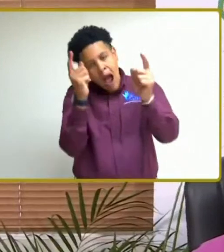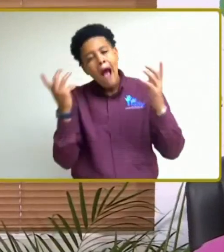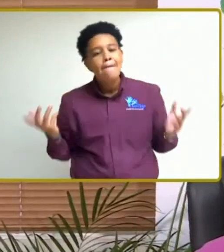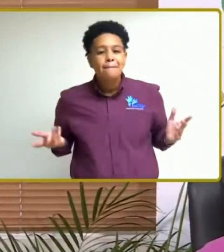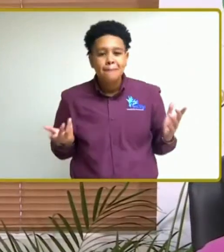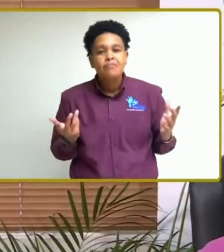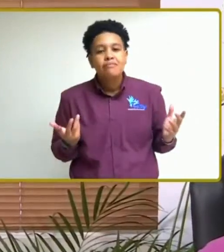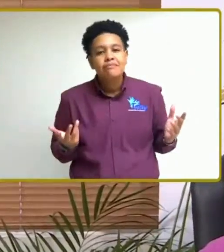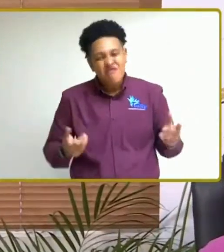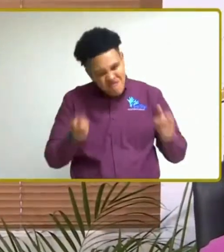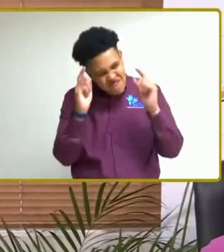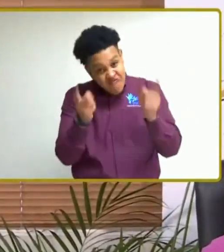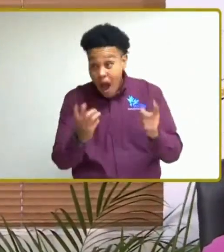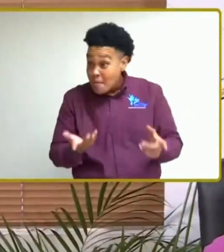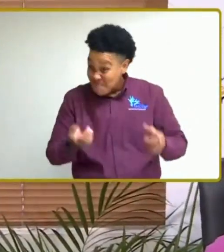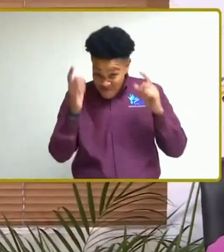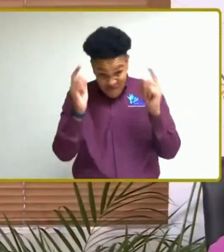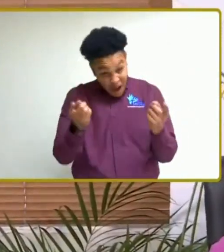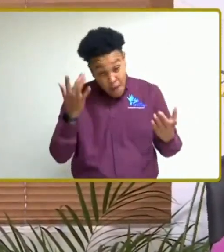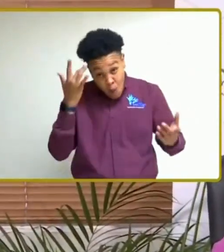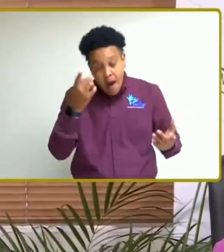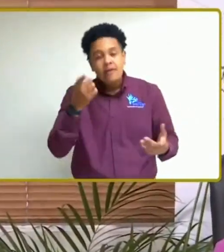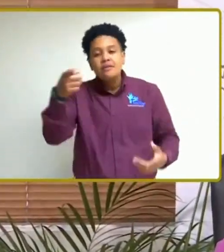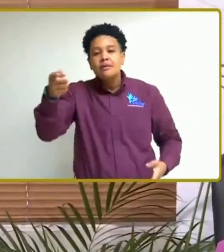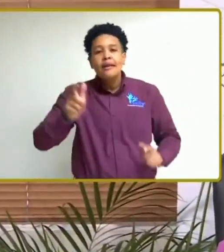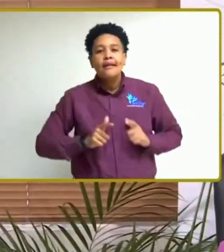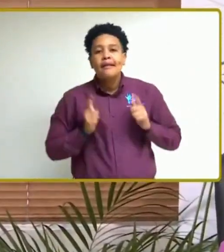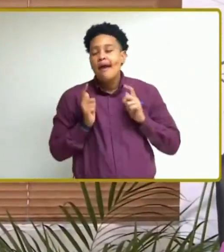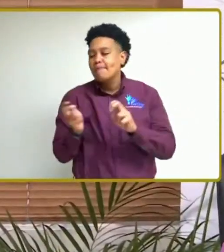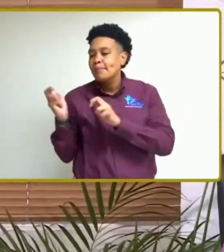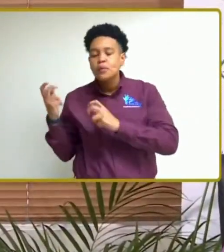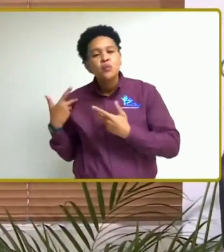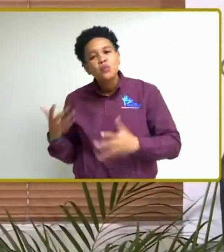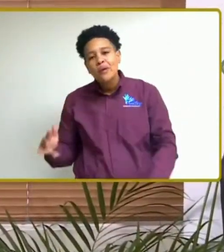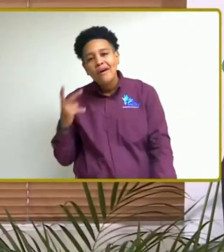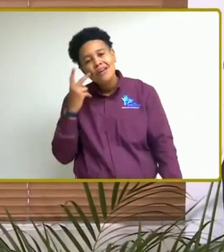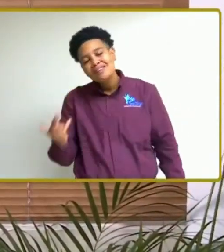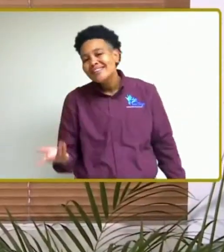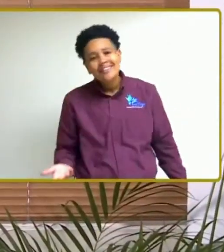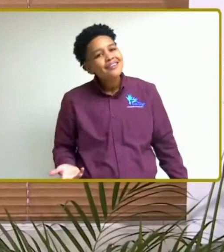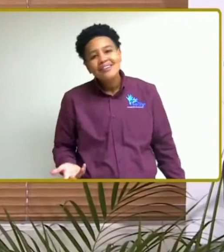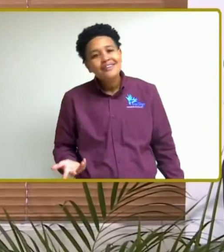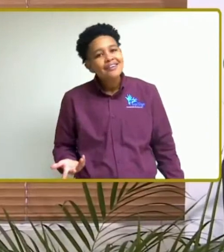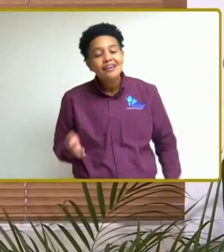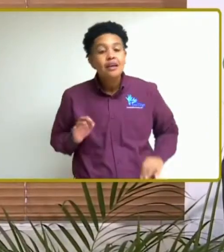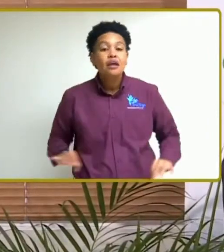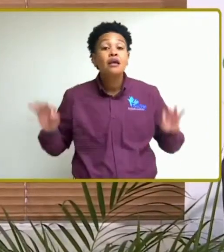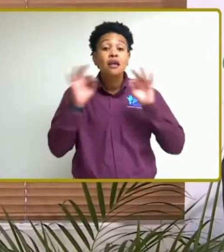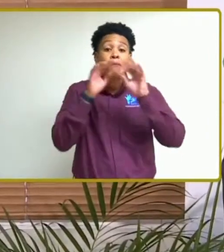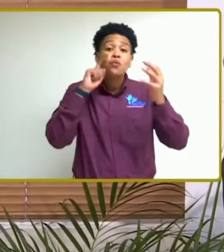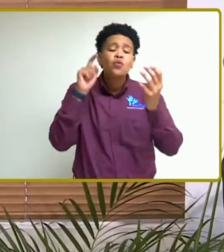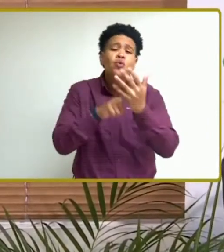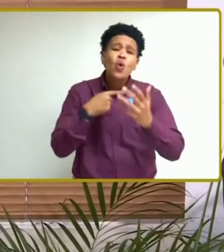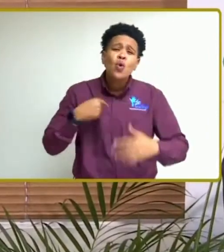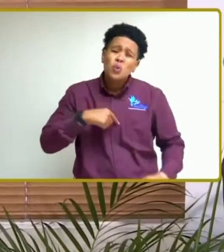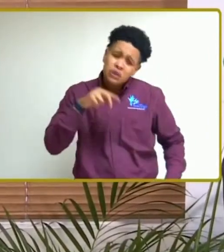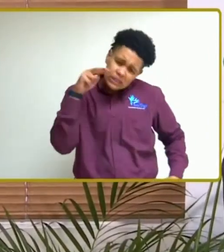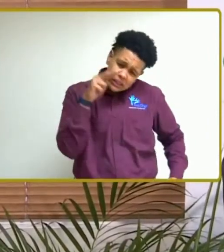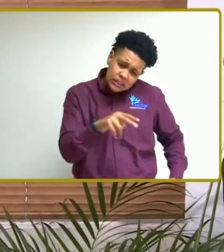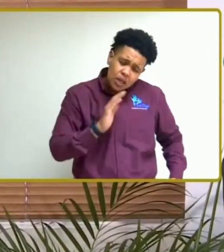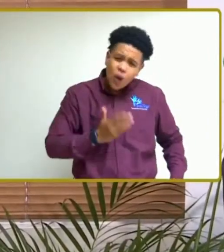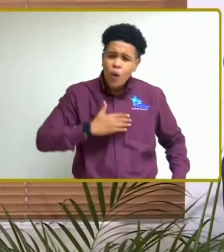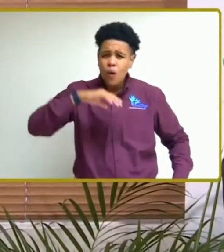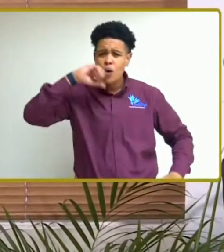It is costing lives. A very important note is that we see our